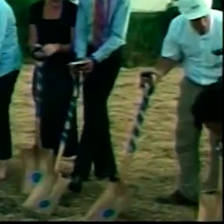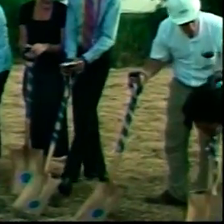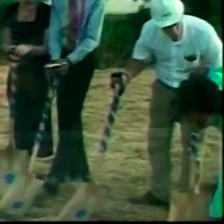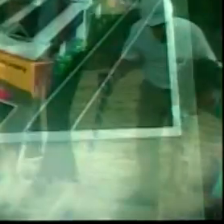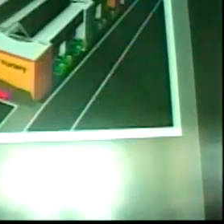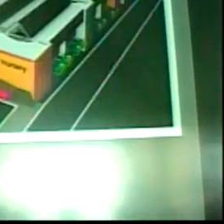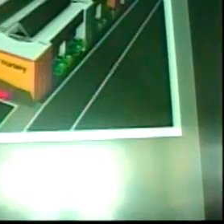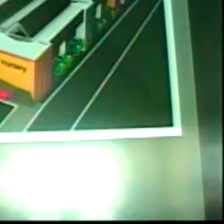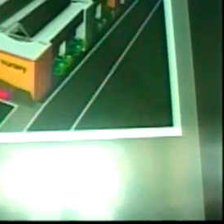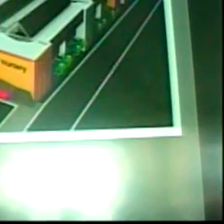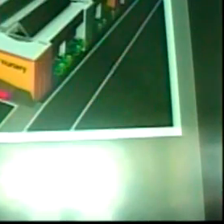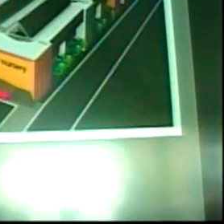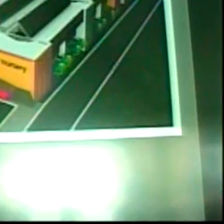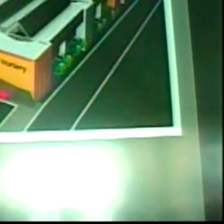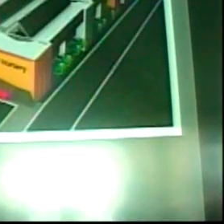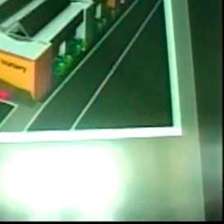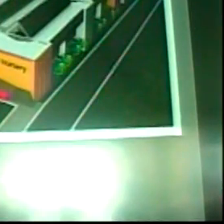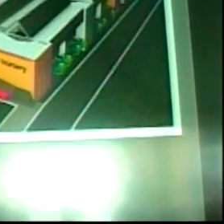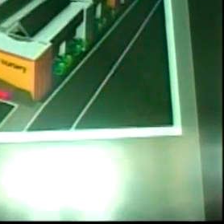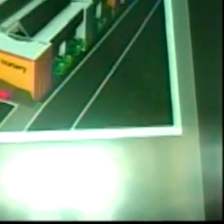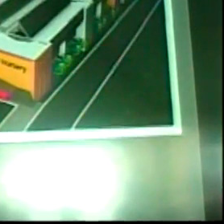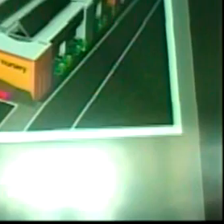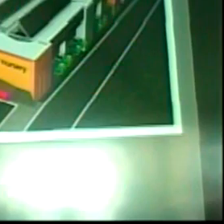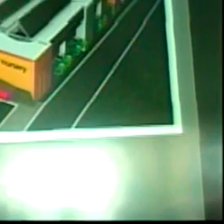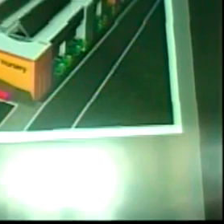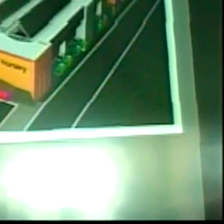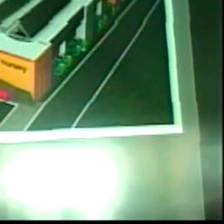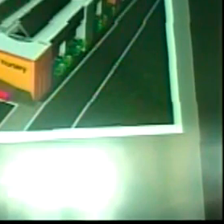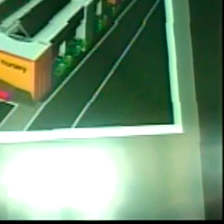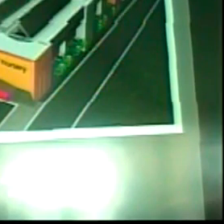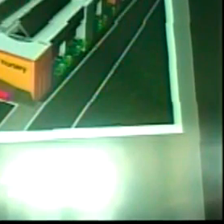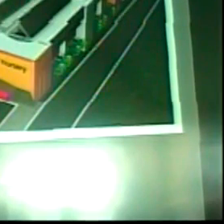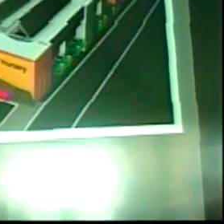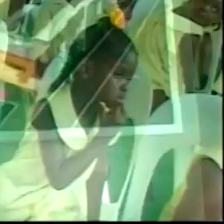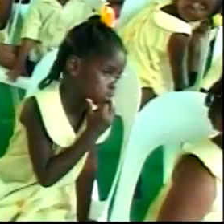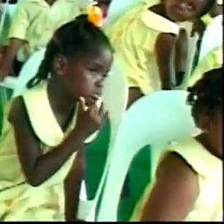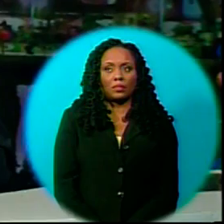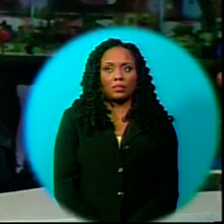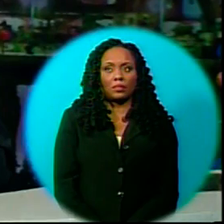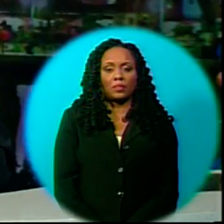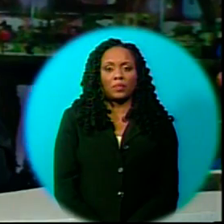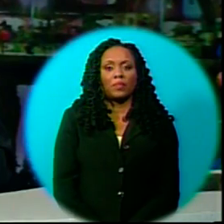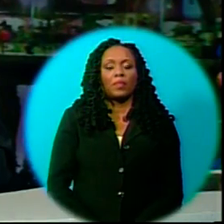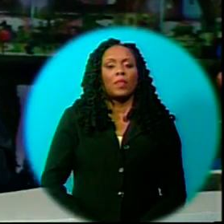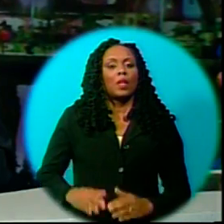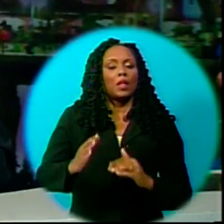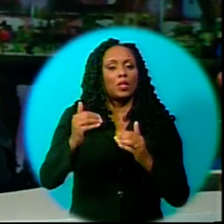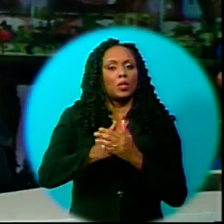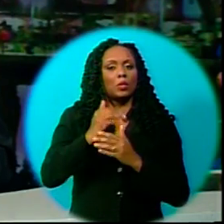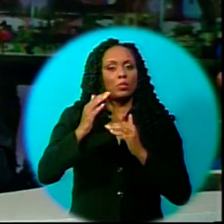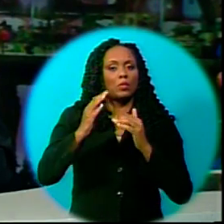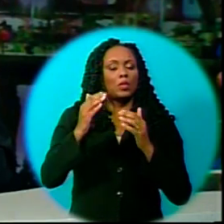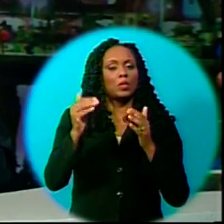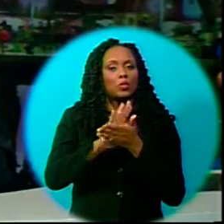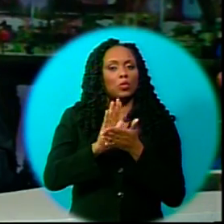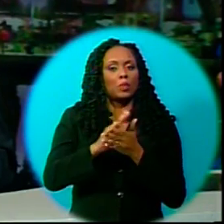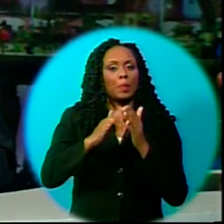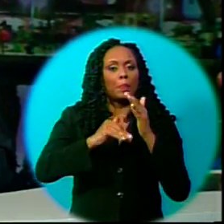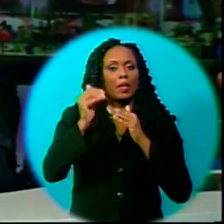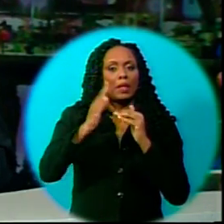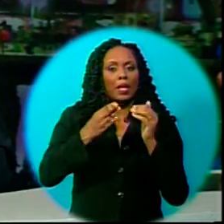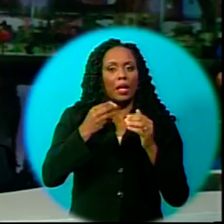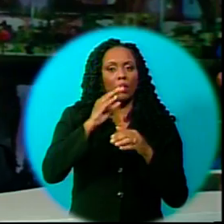groundbreaking ceremony of a nursery school at Gull Hill, Christchurch, which is being built by the Maria Holder Memorial Trust and is expected